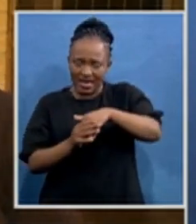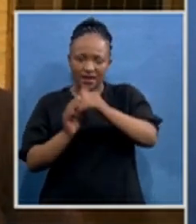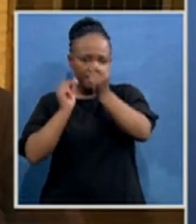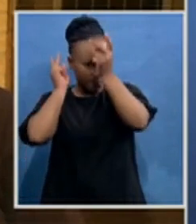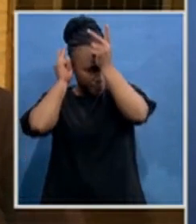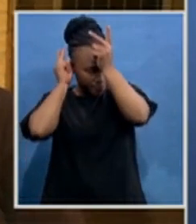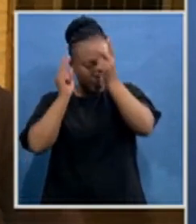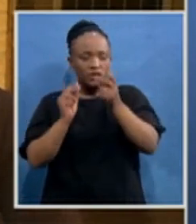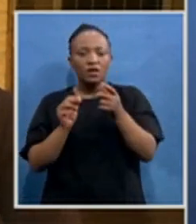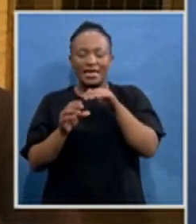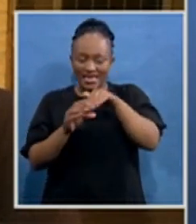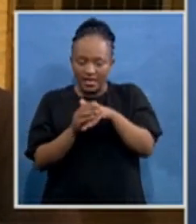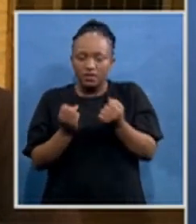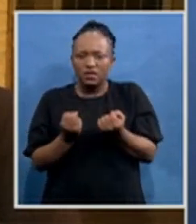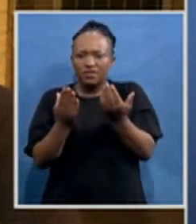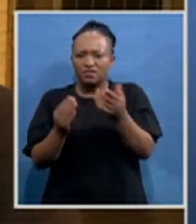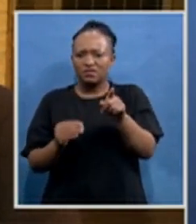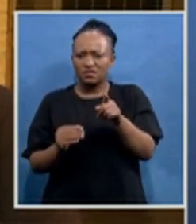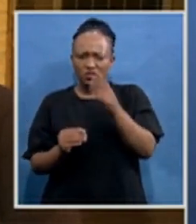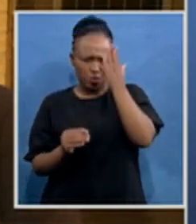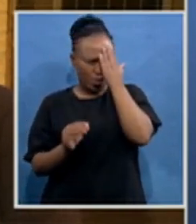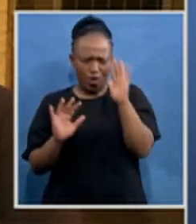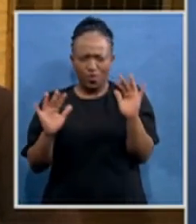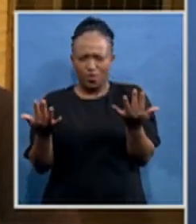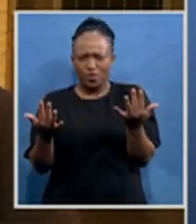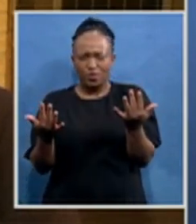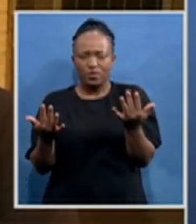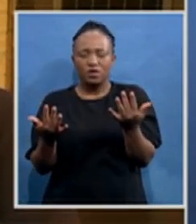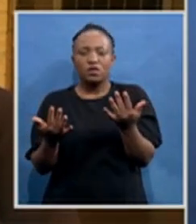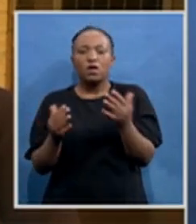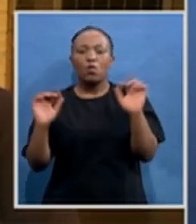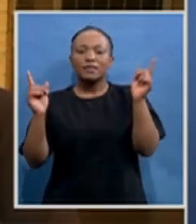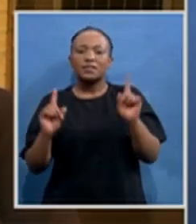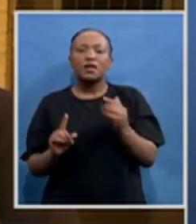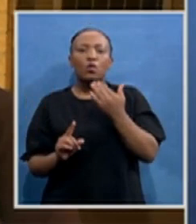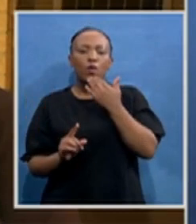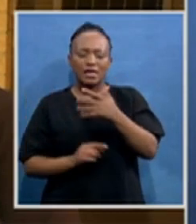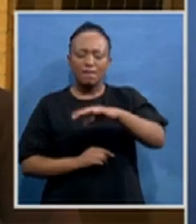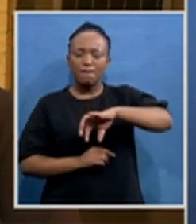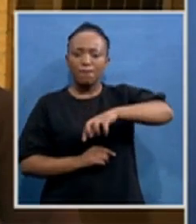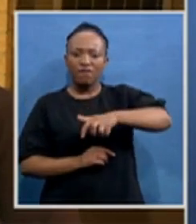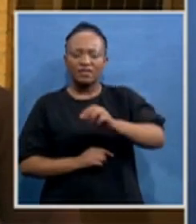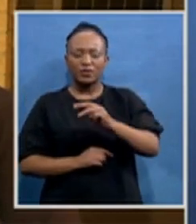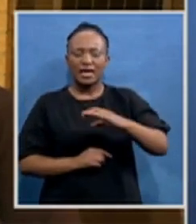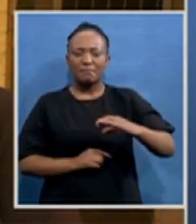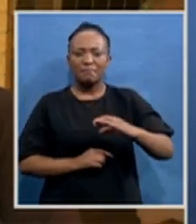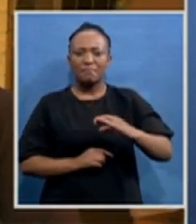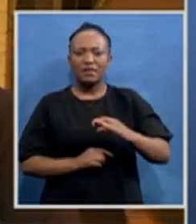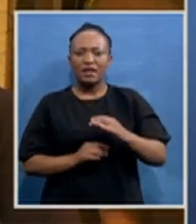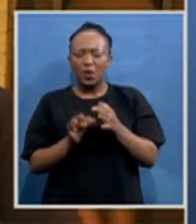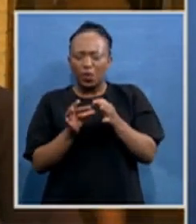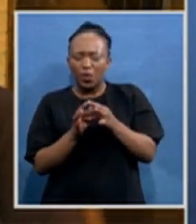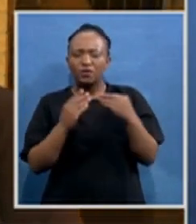know how, especially Western Cape, small businesses feel about this development? Because they will